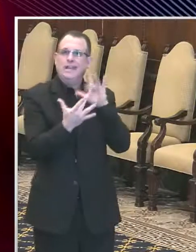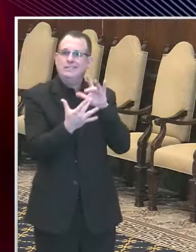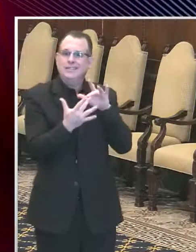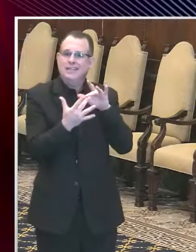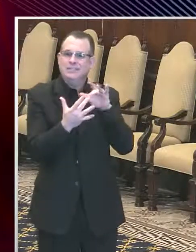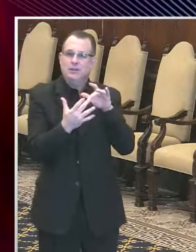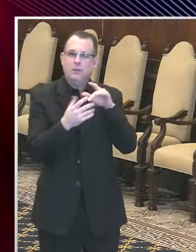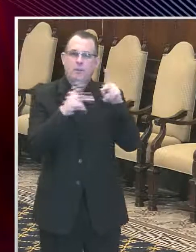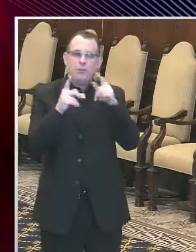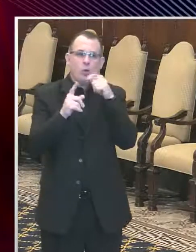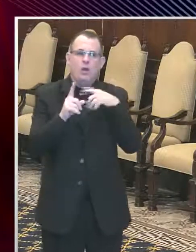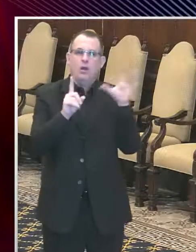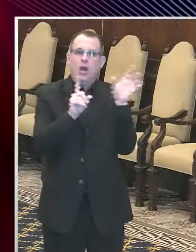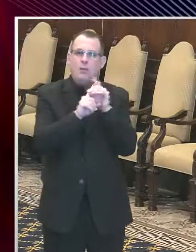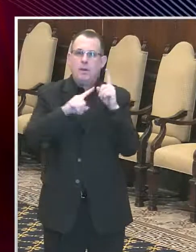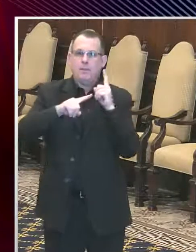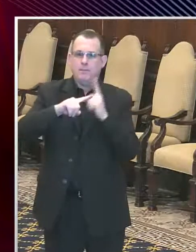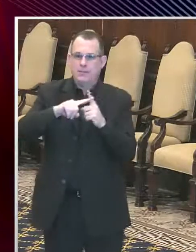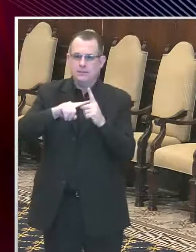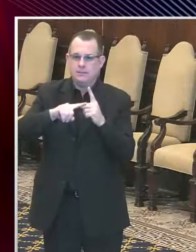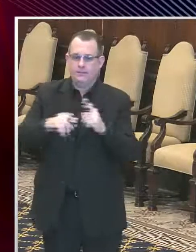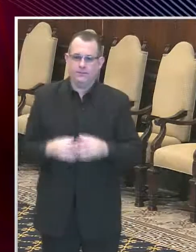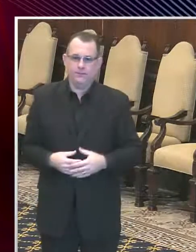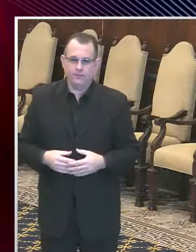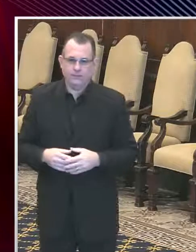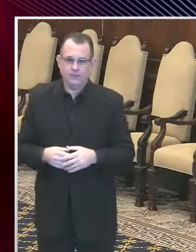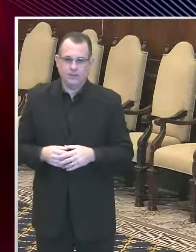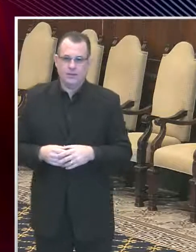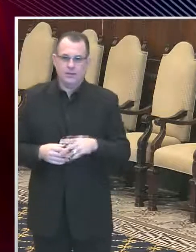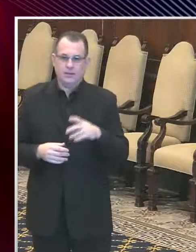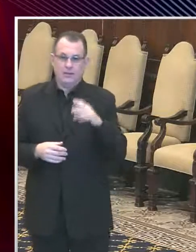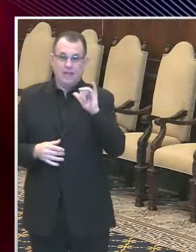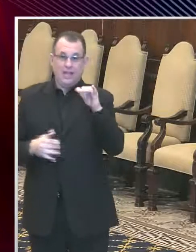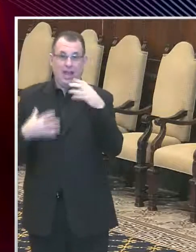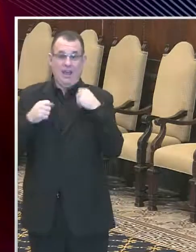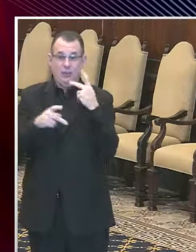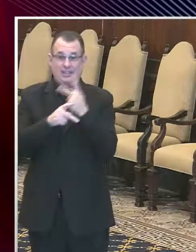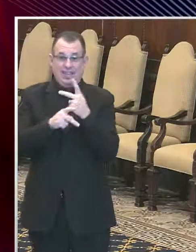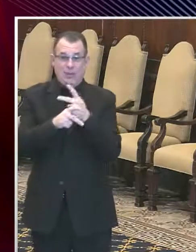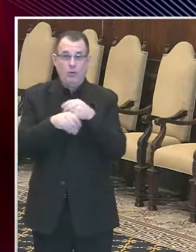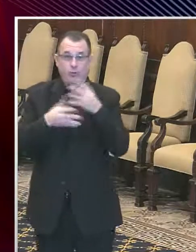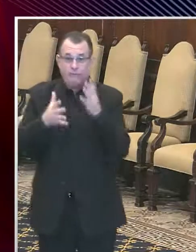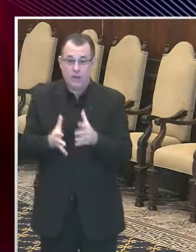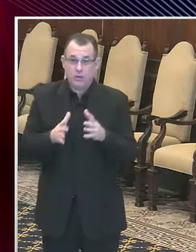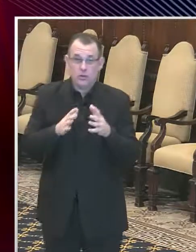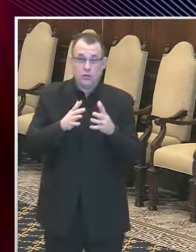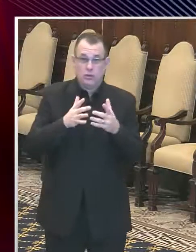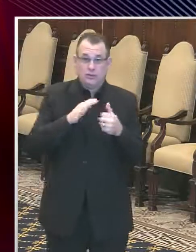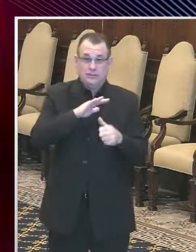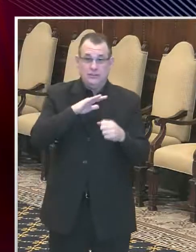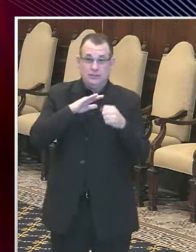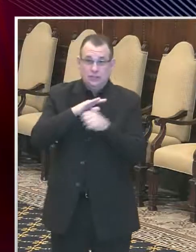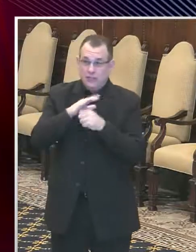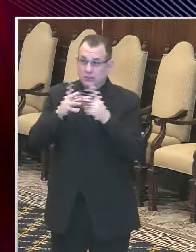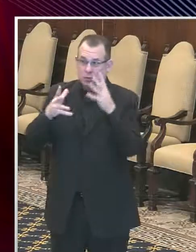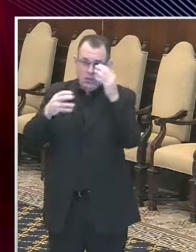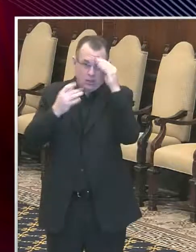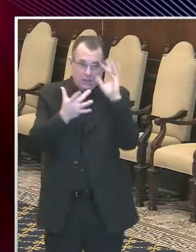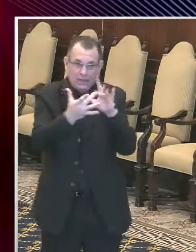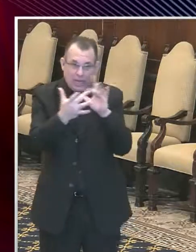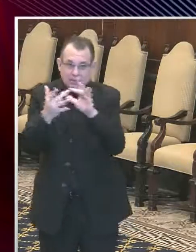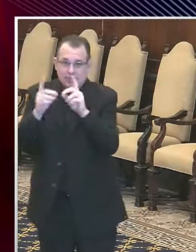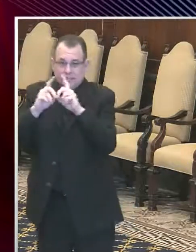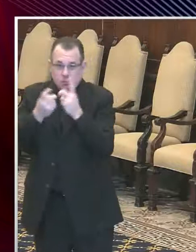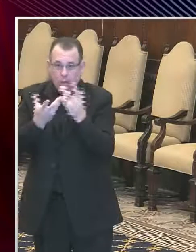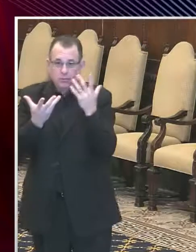positive. That healthcare provider or shelter will contact the health department. The health department will go